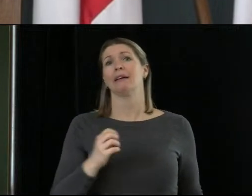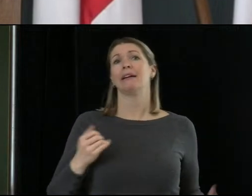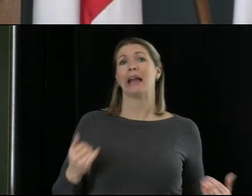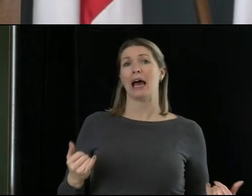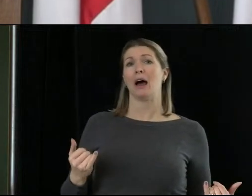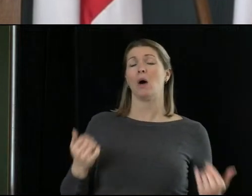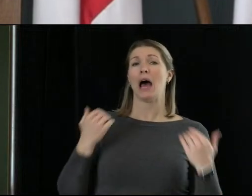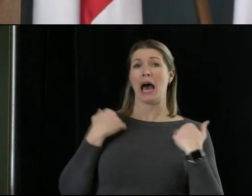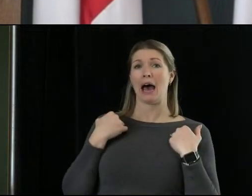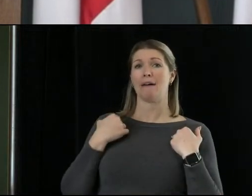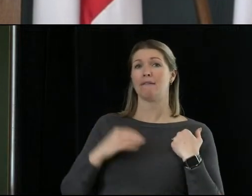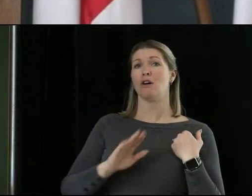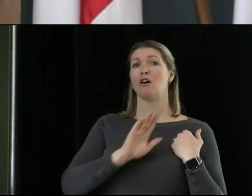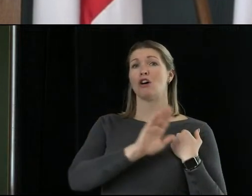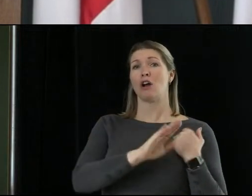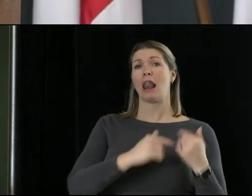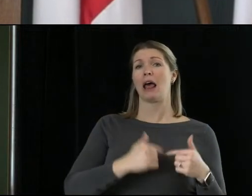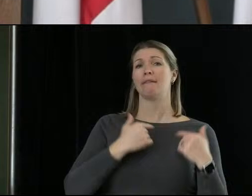memories.